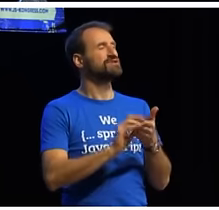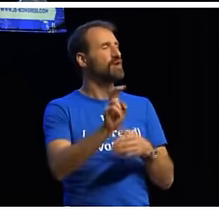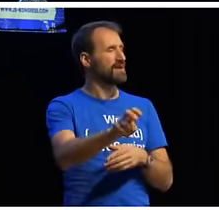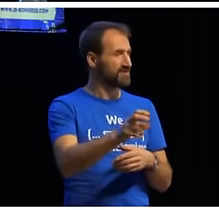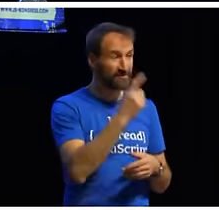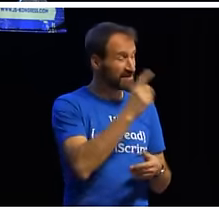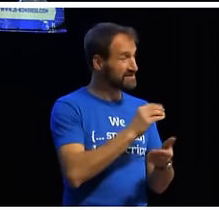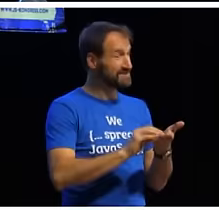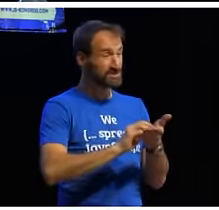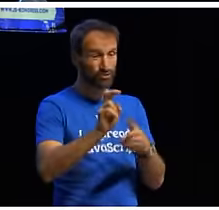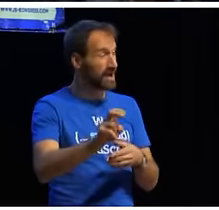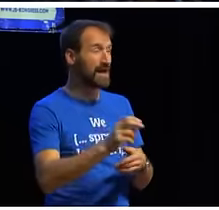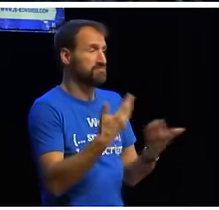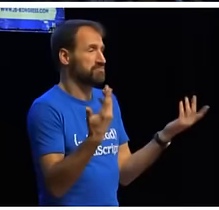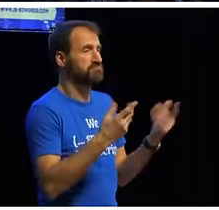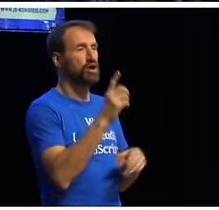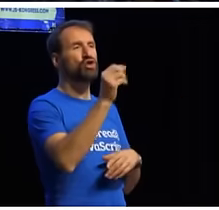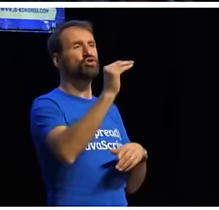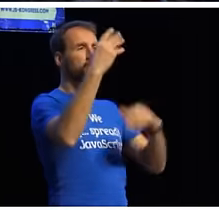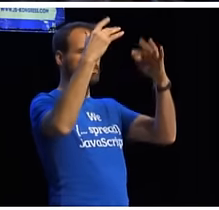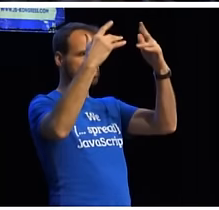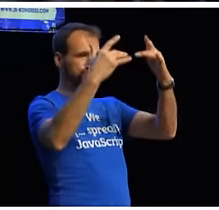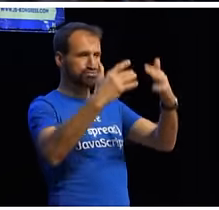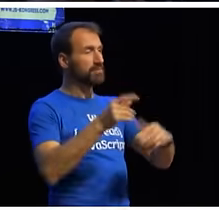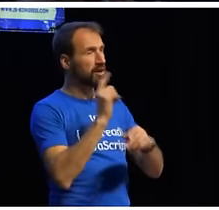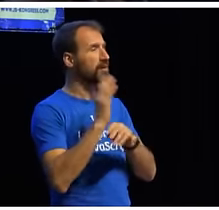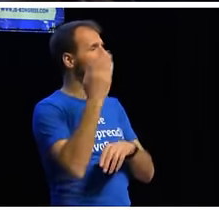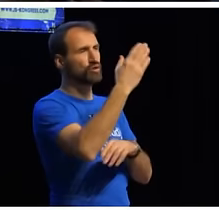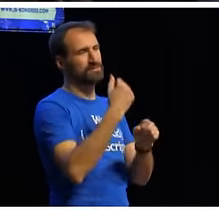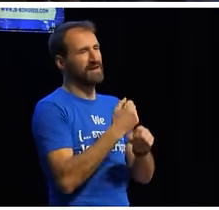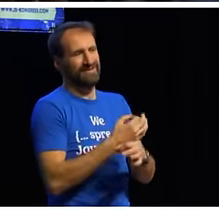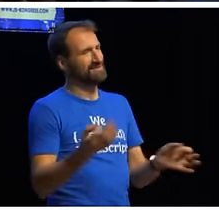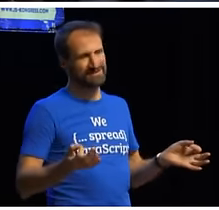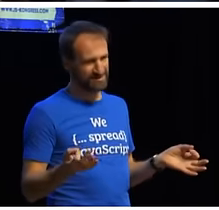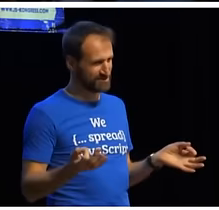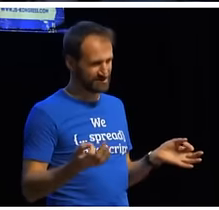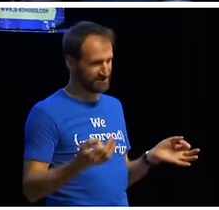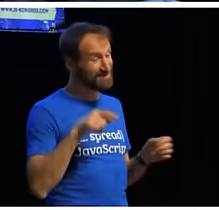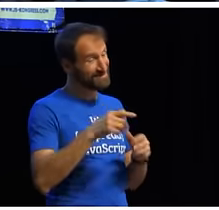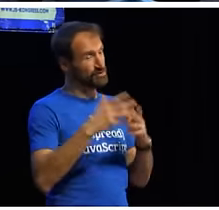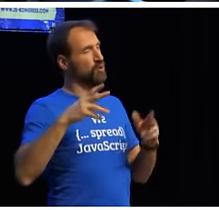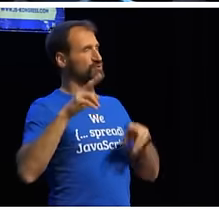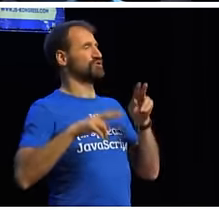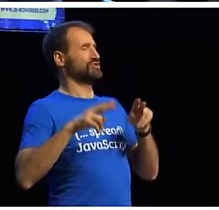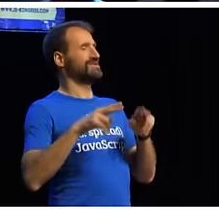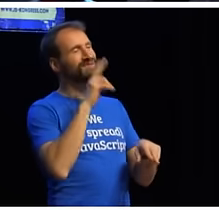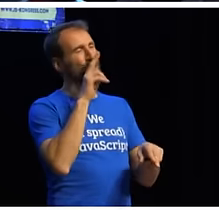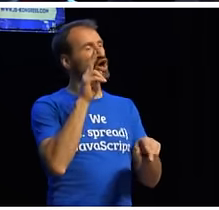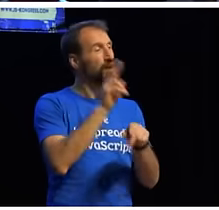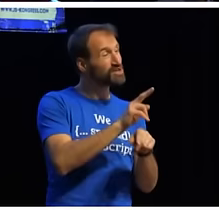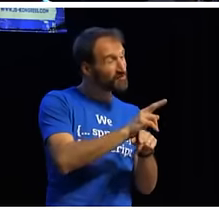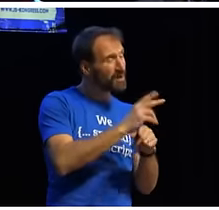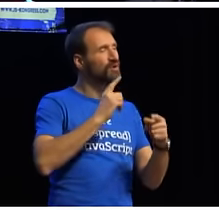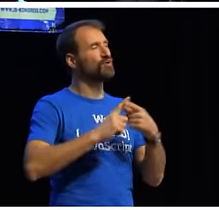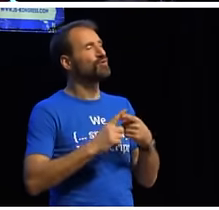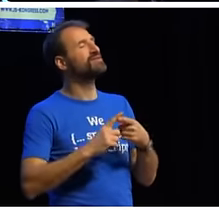browser. That's basically the main difference between promises and observables. So we